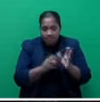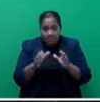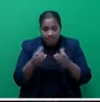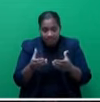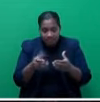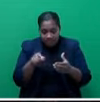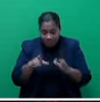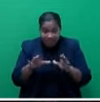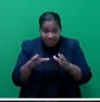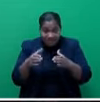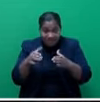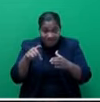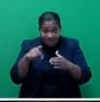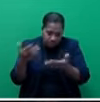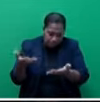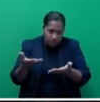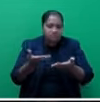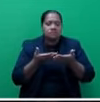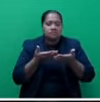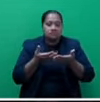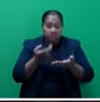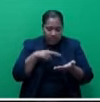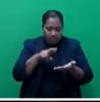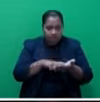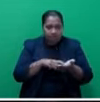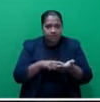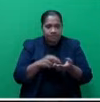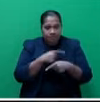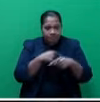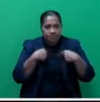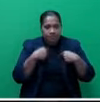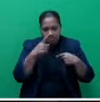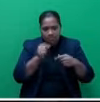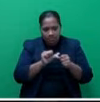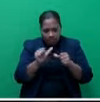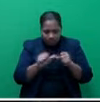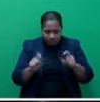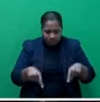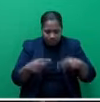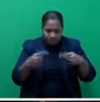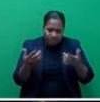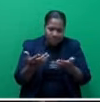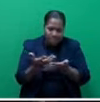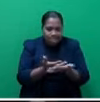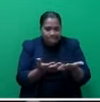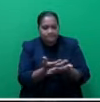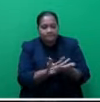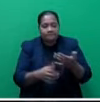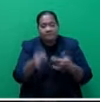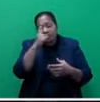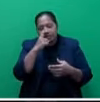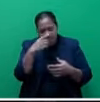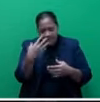the committee come back with its report so that we can have a better debate, an informed debate, and the people have